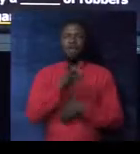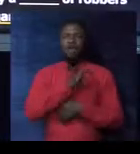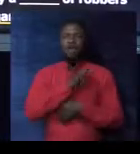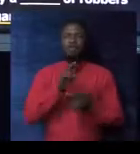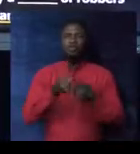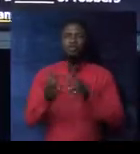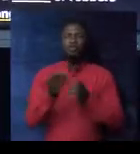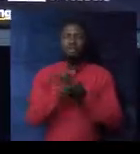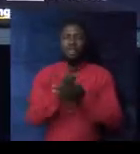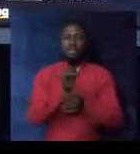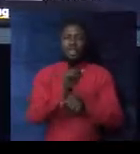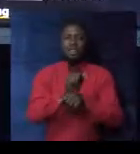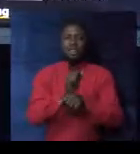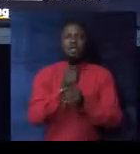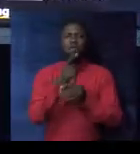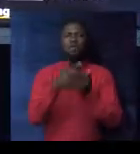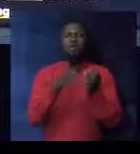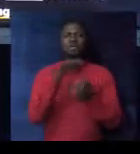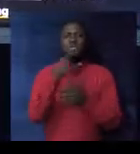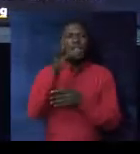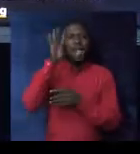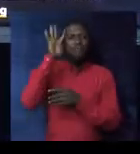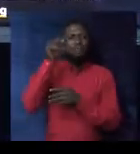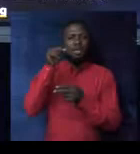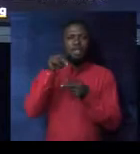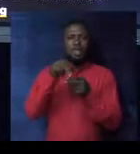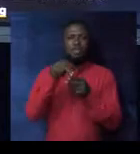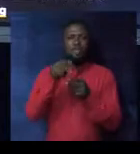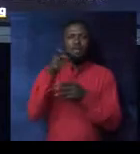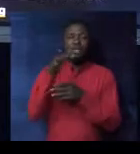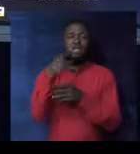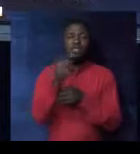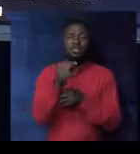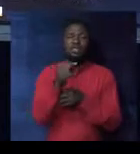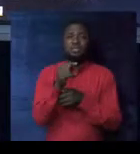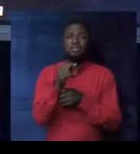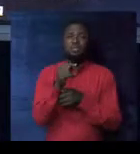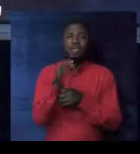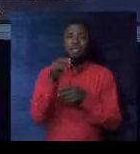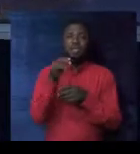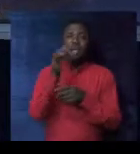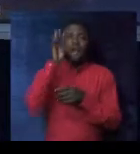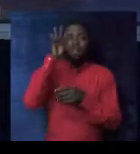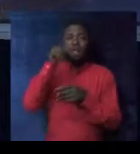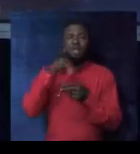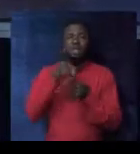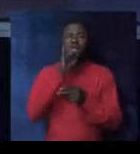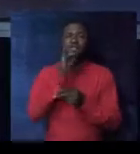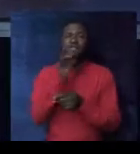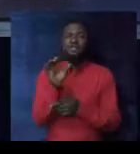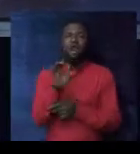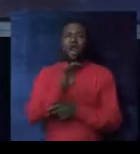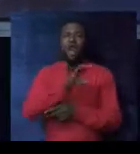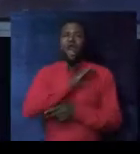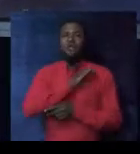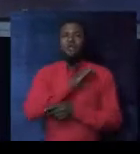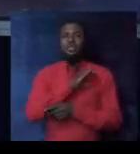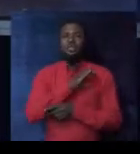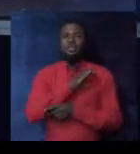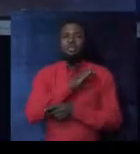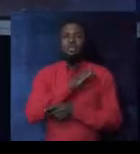I have the courage to do that task. What is the abstract noun there? The abstract noun is, of course,